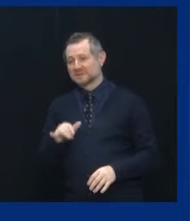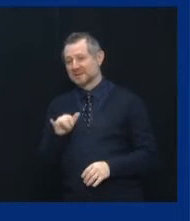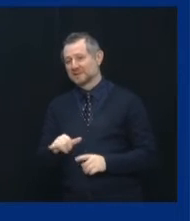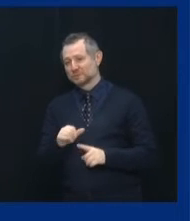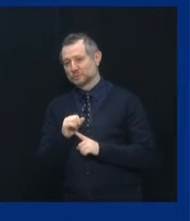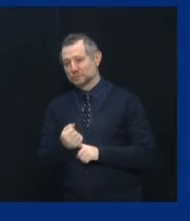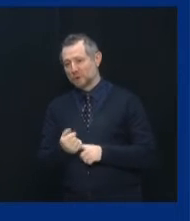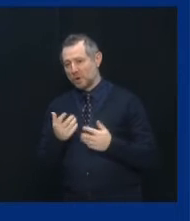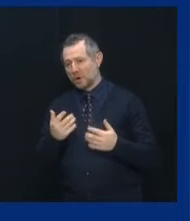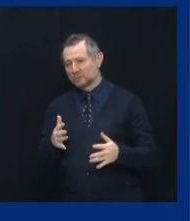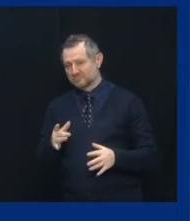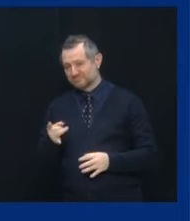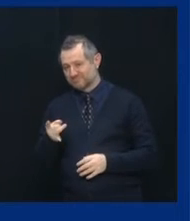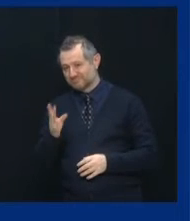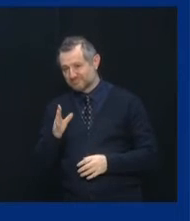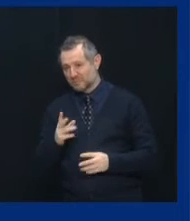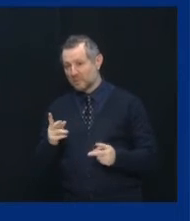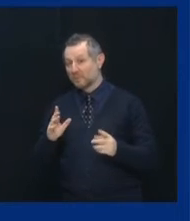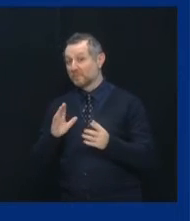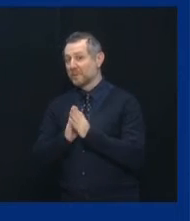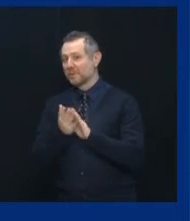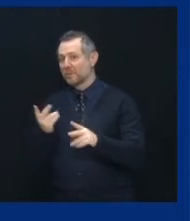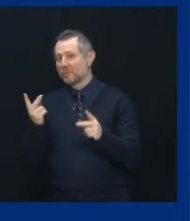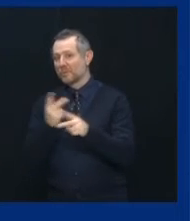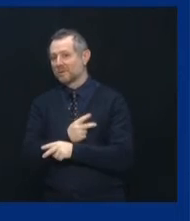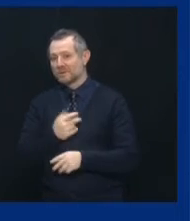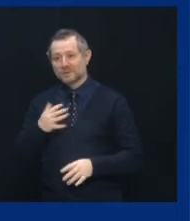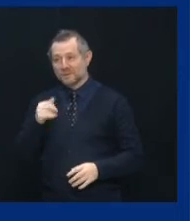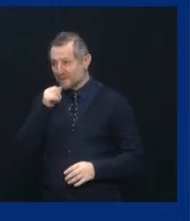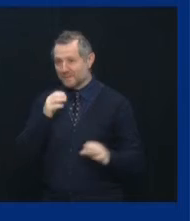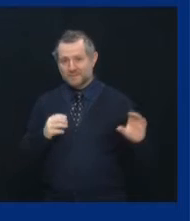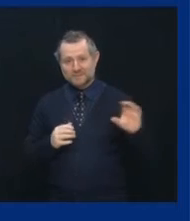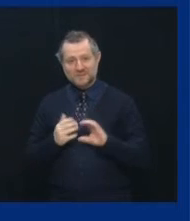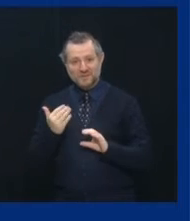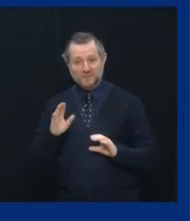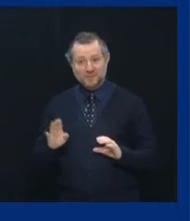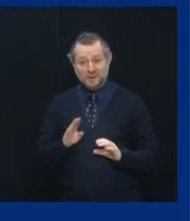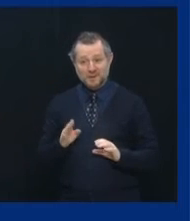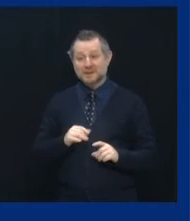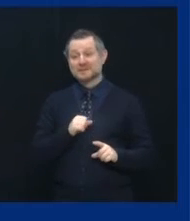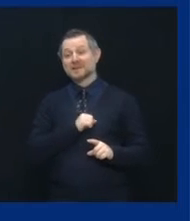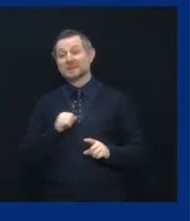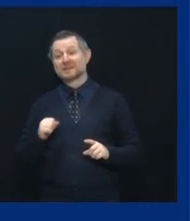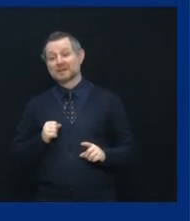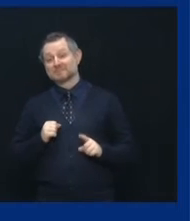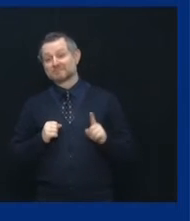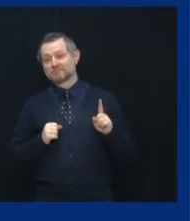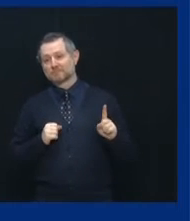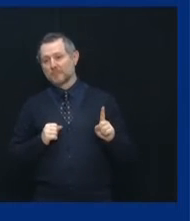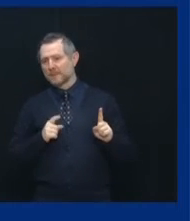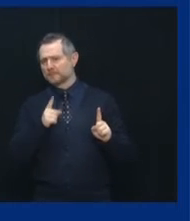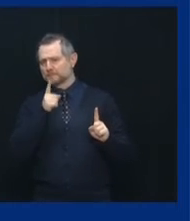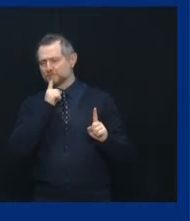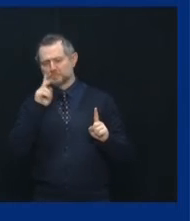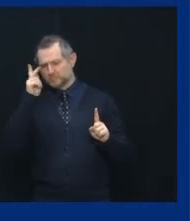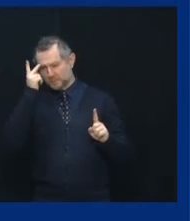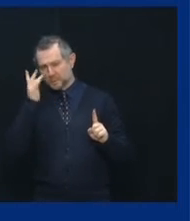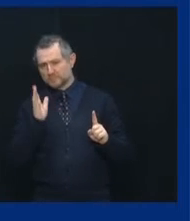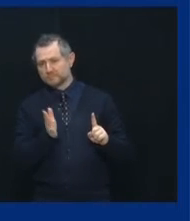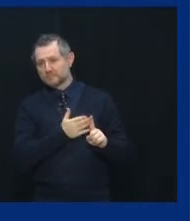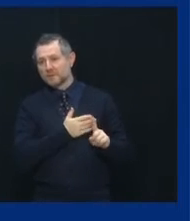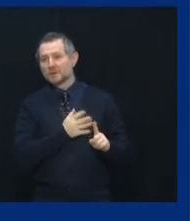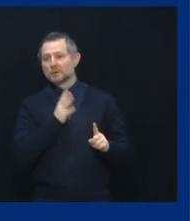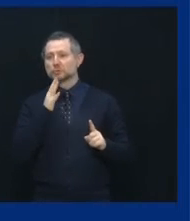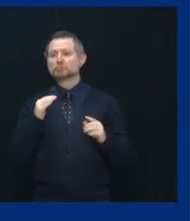And the Senate, not out of politics, but just out of justice and fairness, they know what happened to us was wrong.